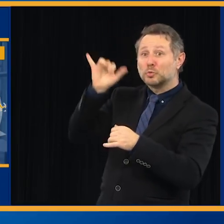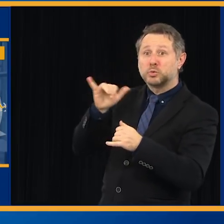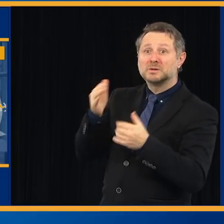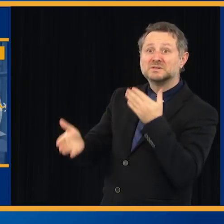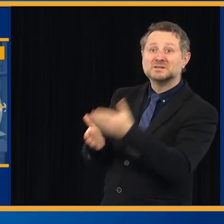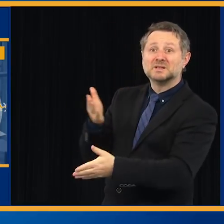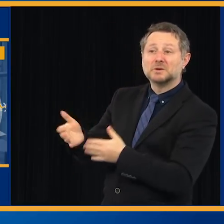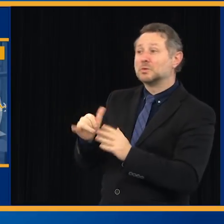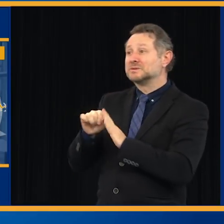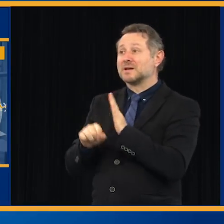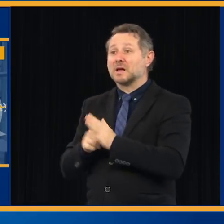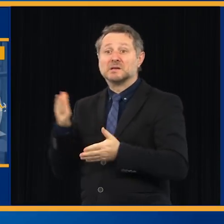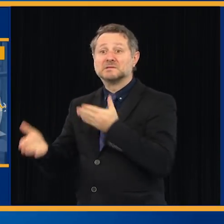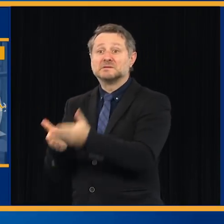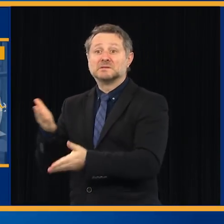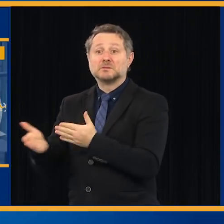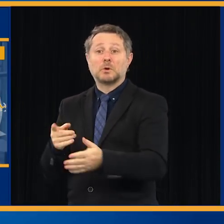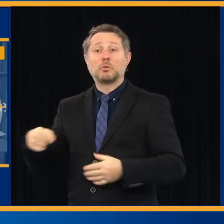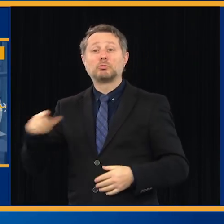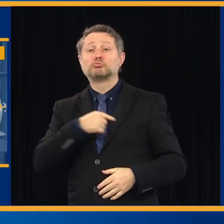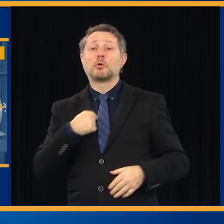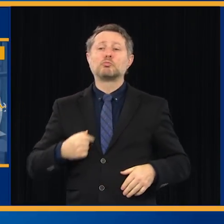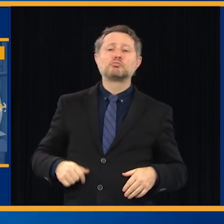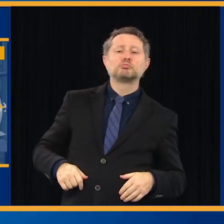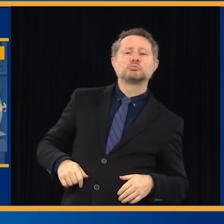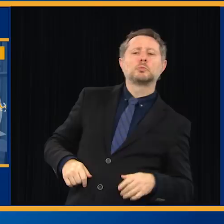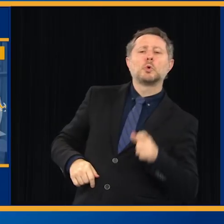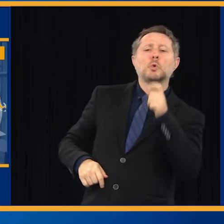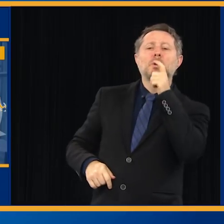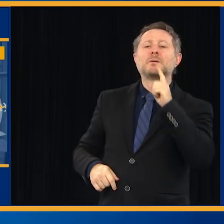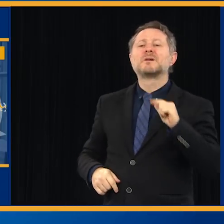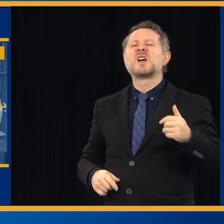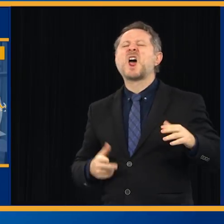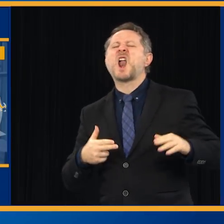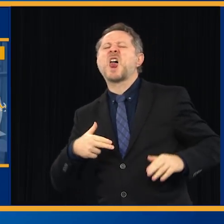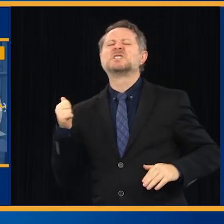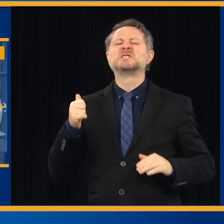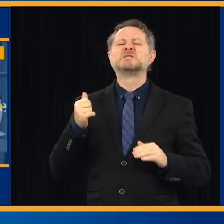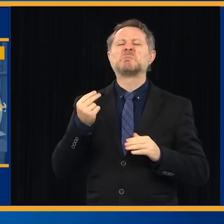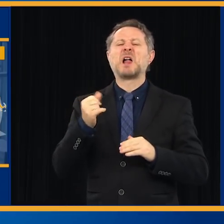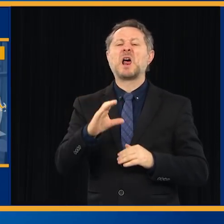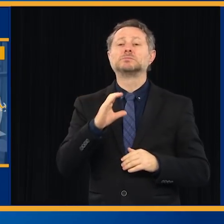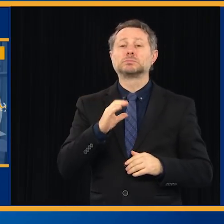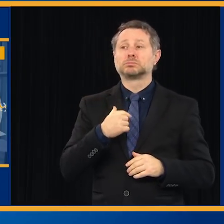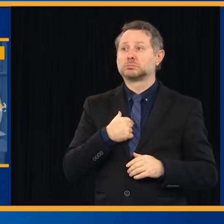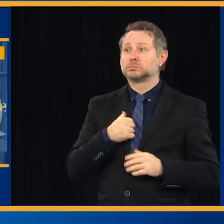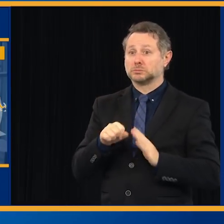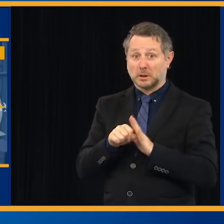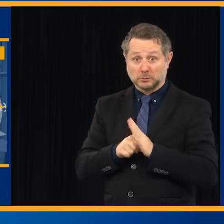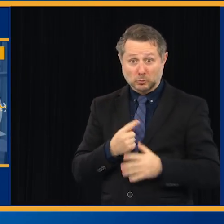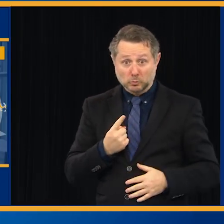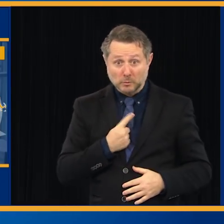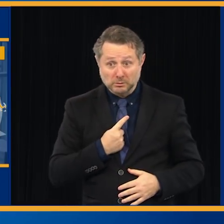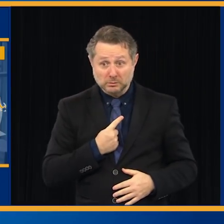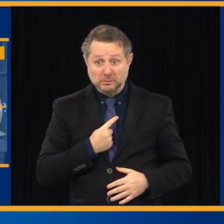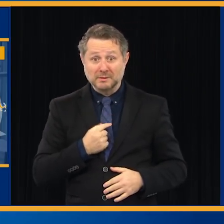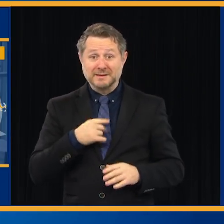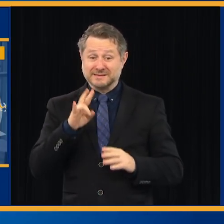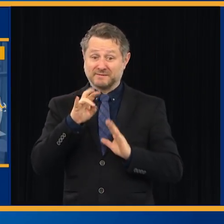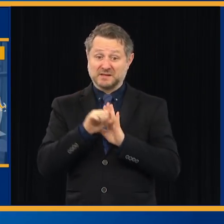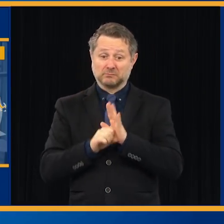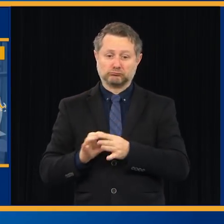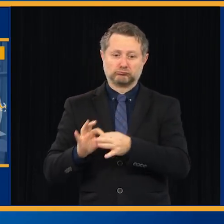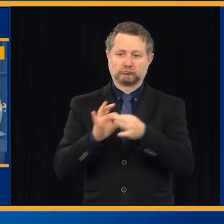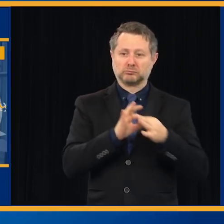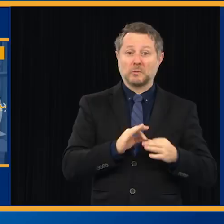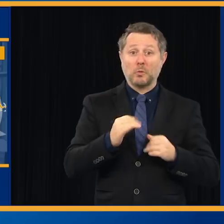Why should they do business with one state, right, when they can do business with an entire country?